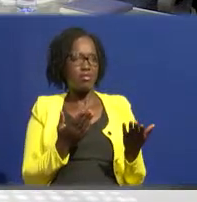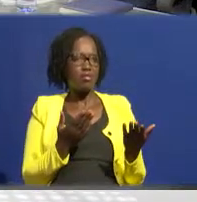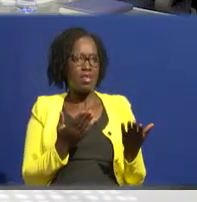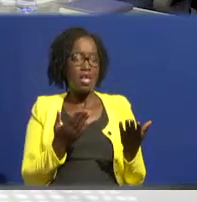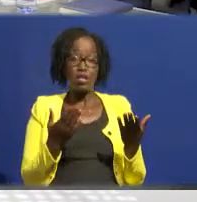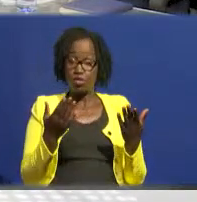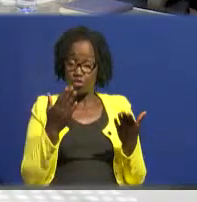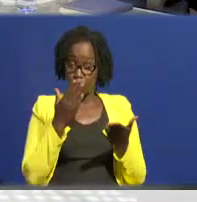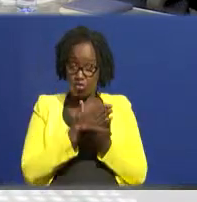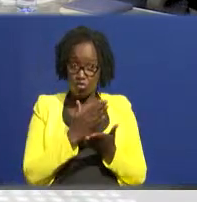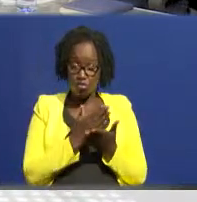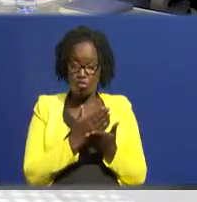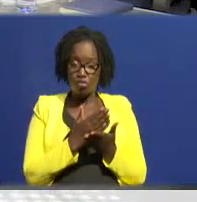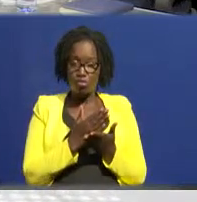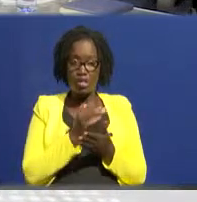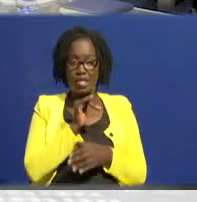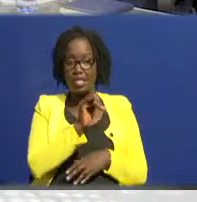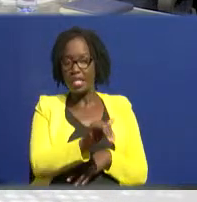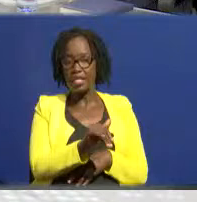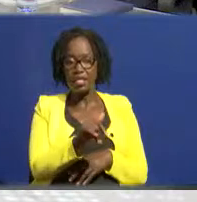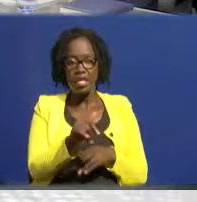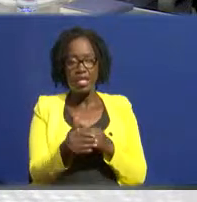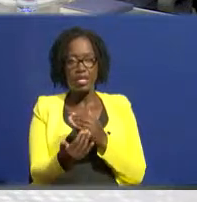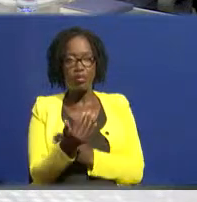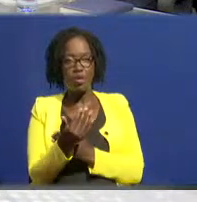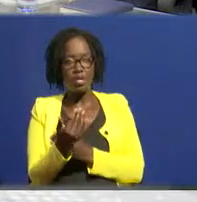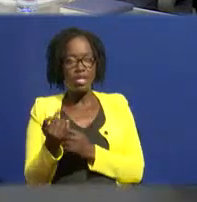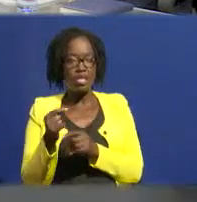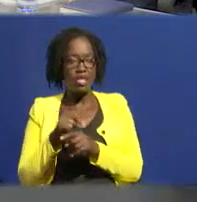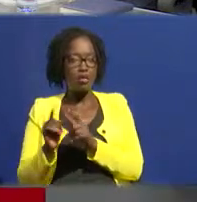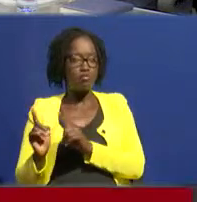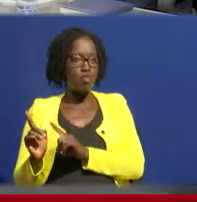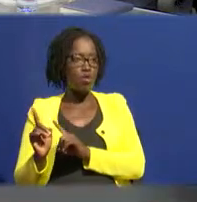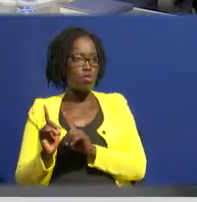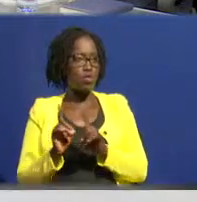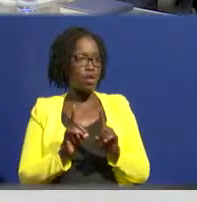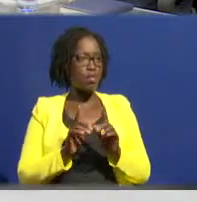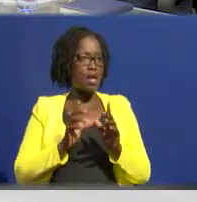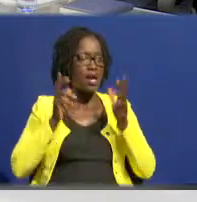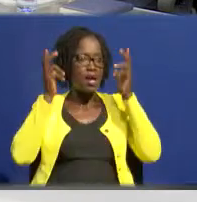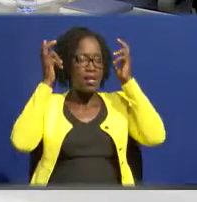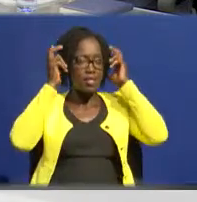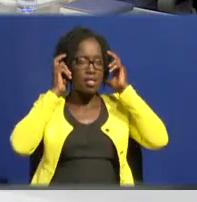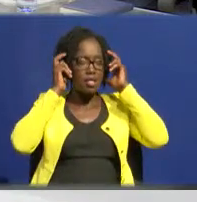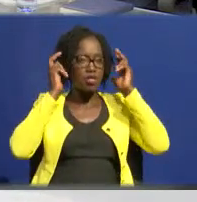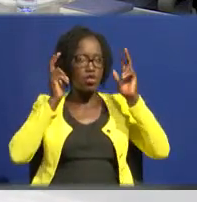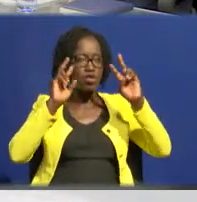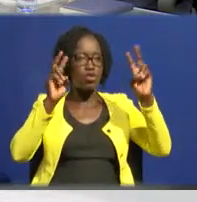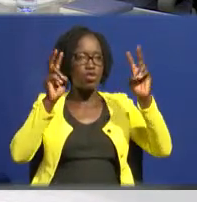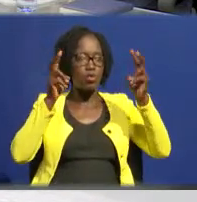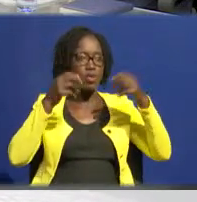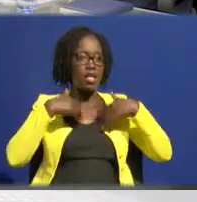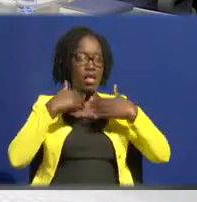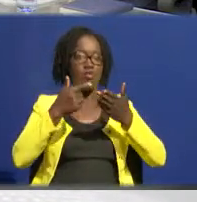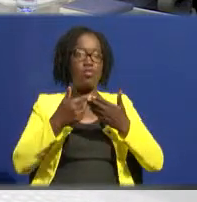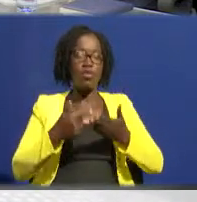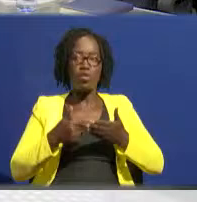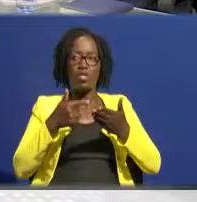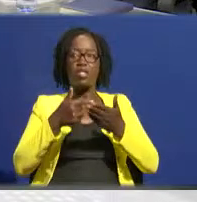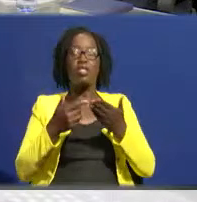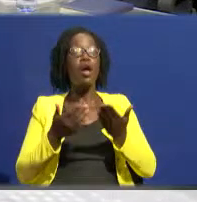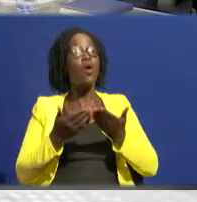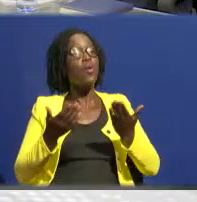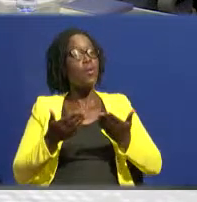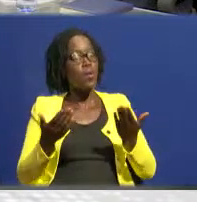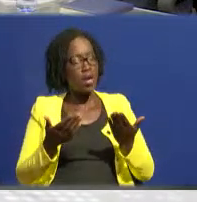very practical, is that today in the morning when I was coming, the radio, they were having a topical discussion